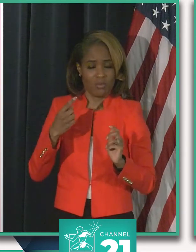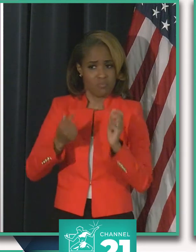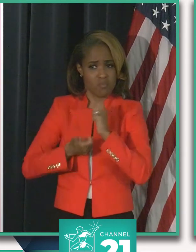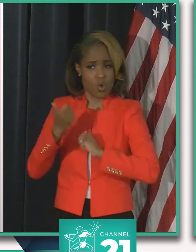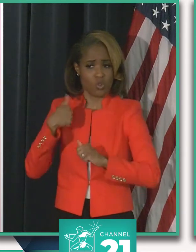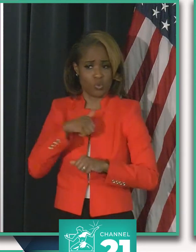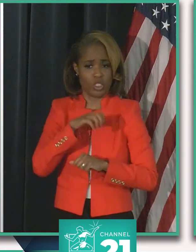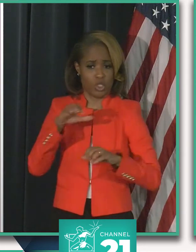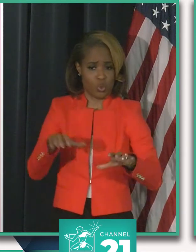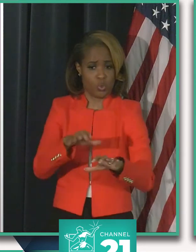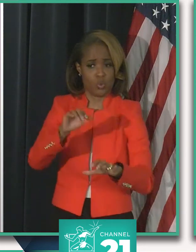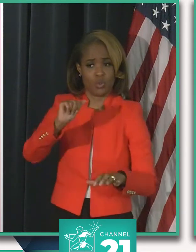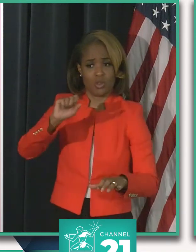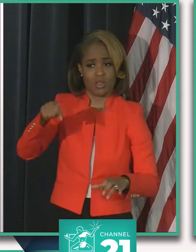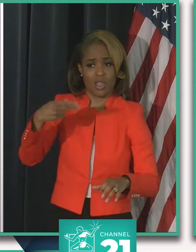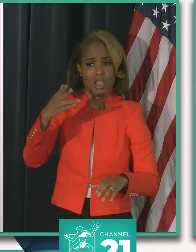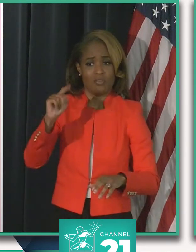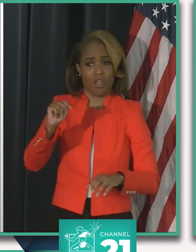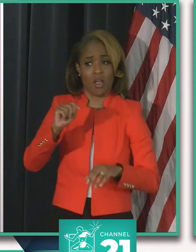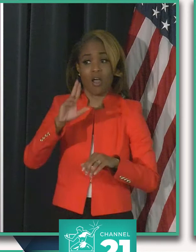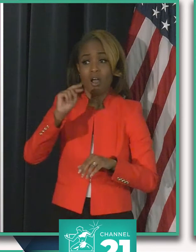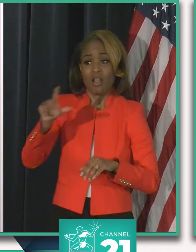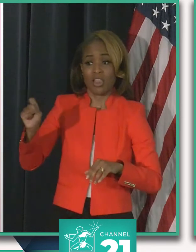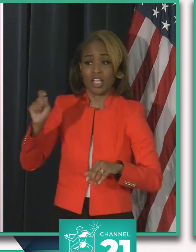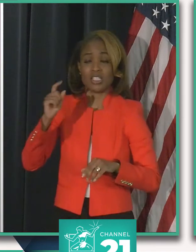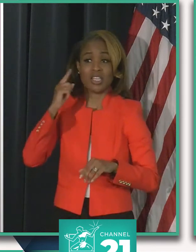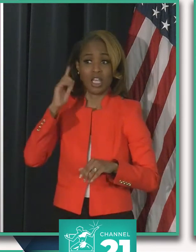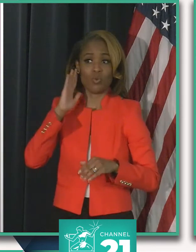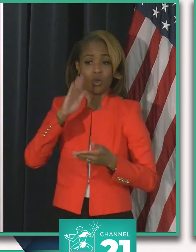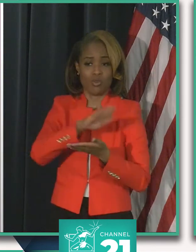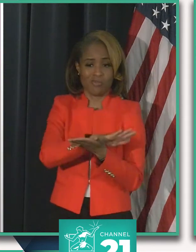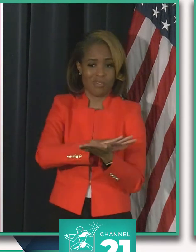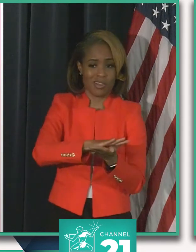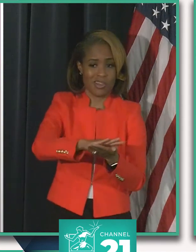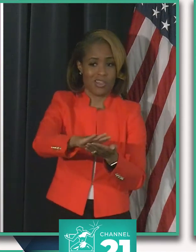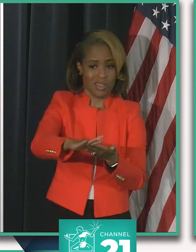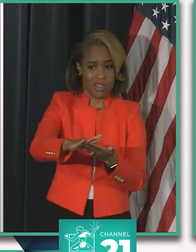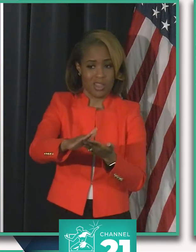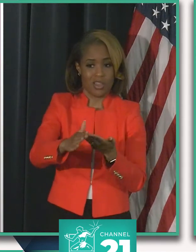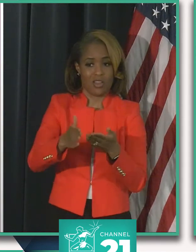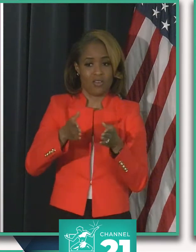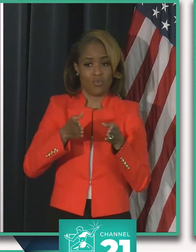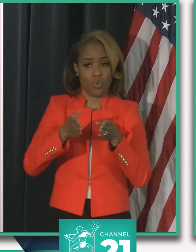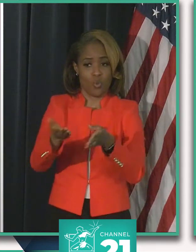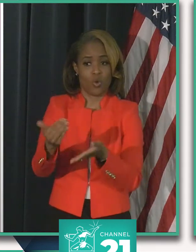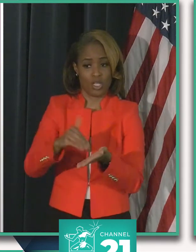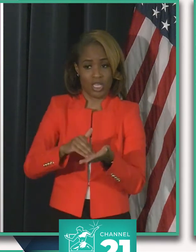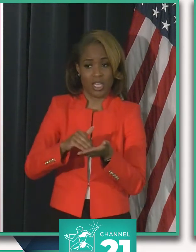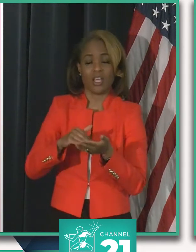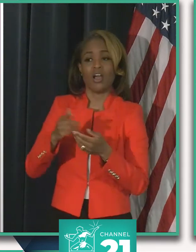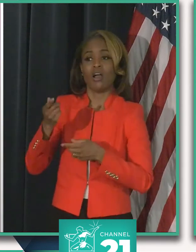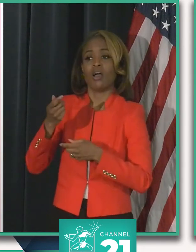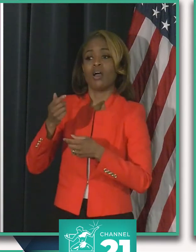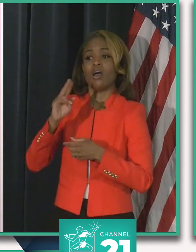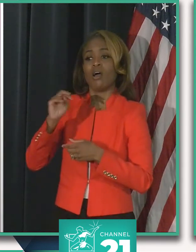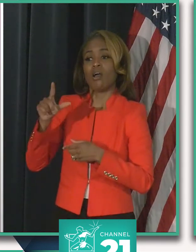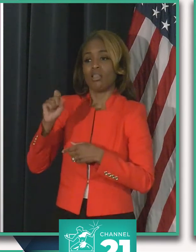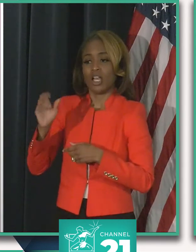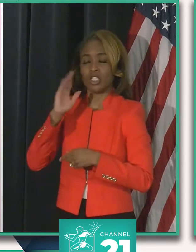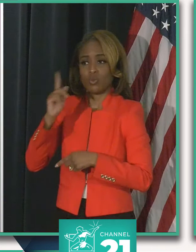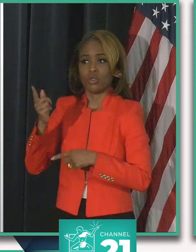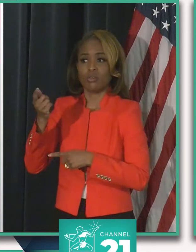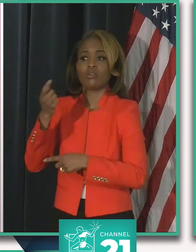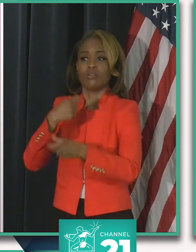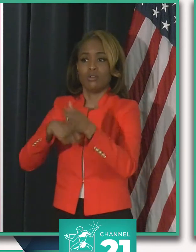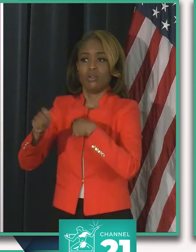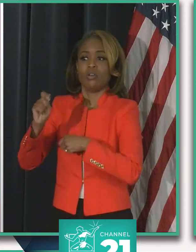asphalt unless we think we're going to repave the road, then we put the temporary ones in. So if you're on the list, the chances are very good